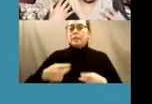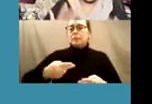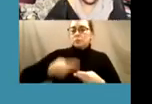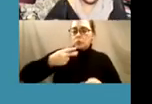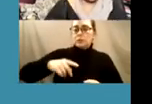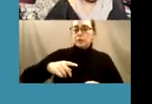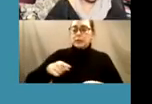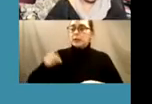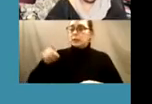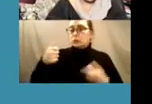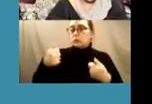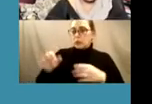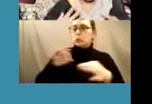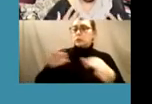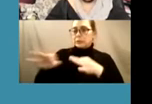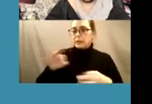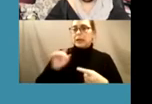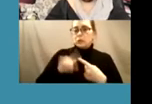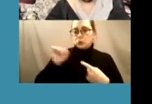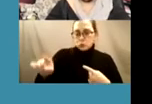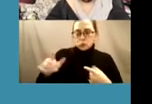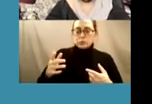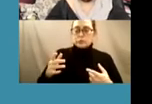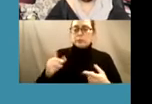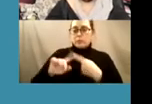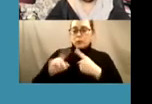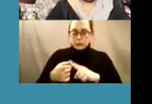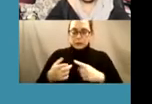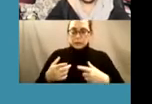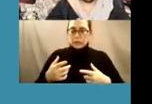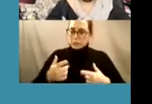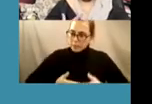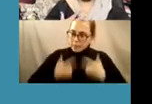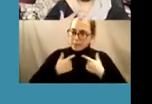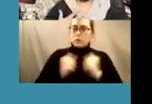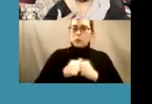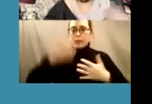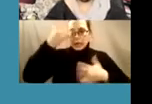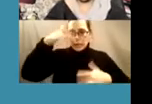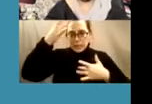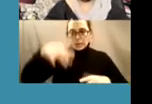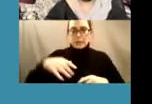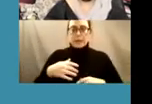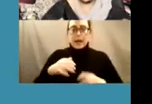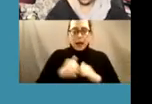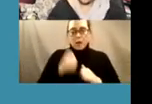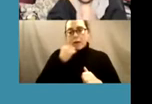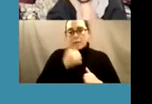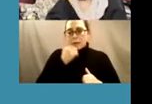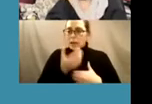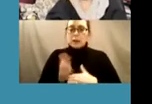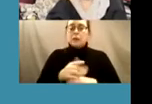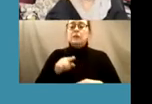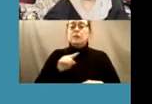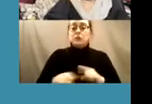trying to explain what it was like living with a chronic illness, what it was like kind of navigating her days. And she grabbed